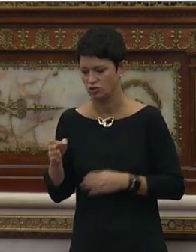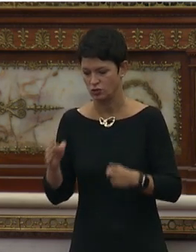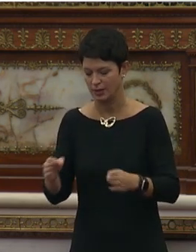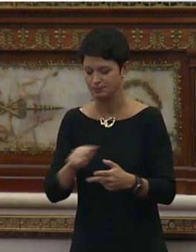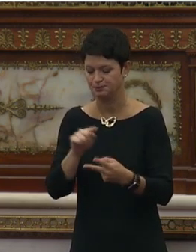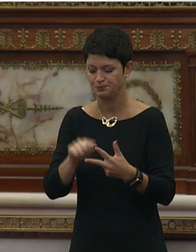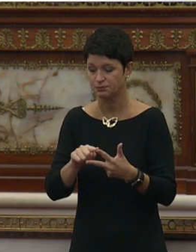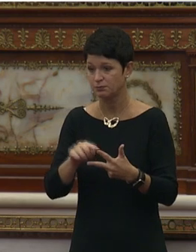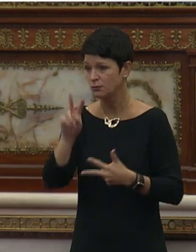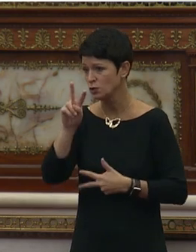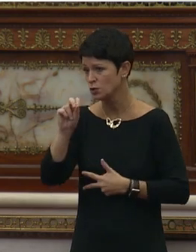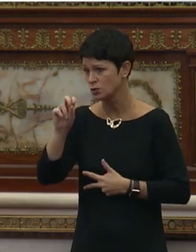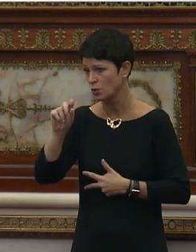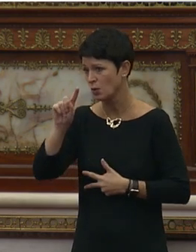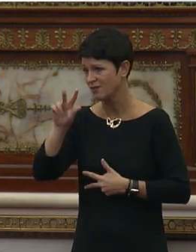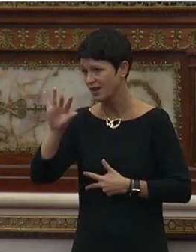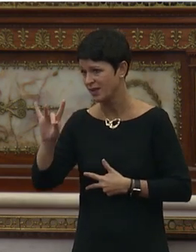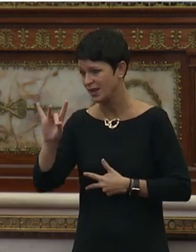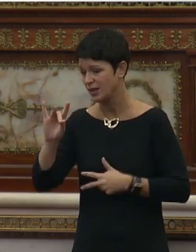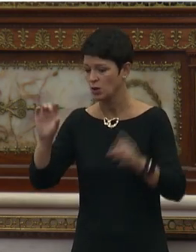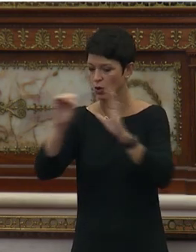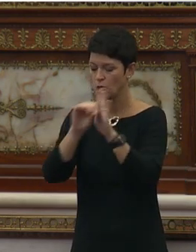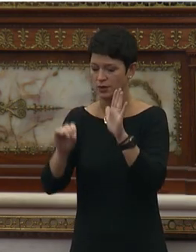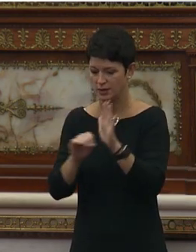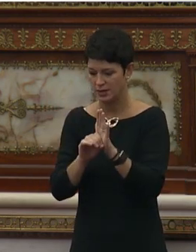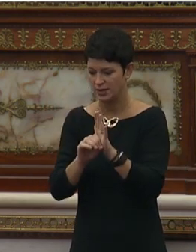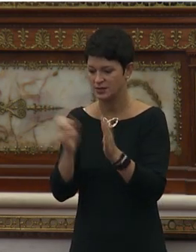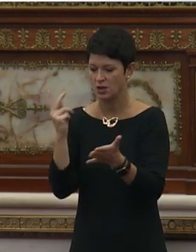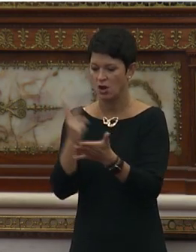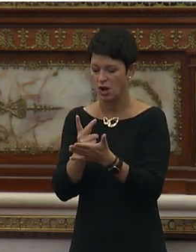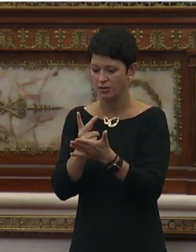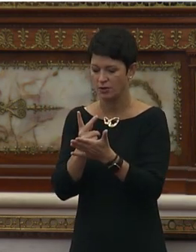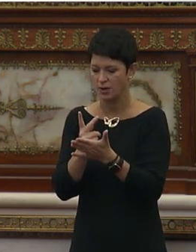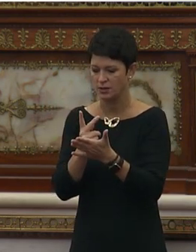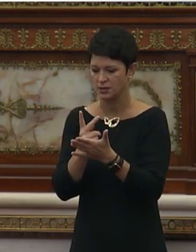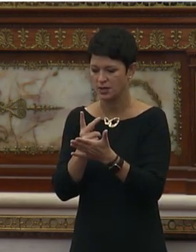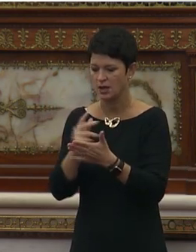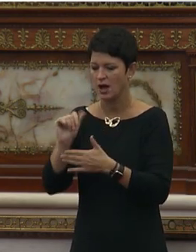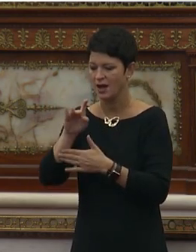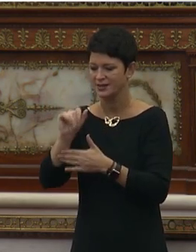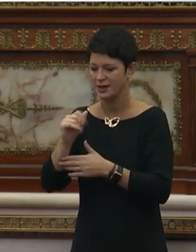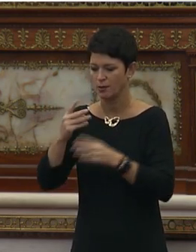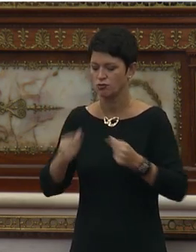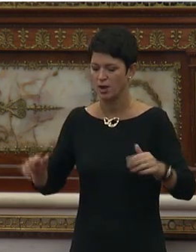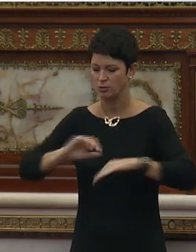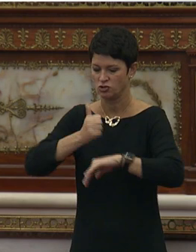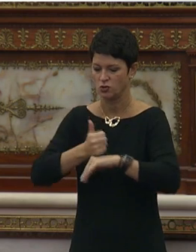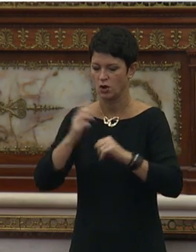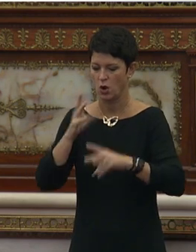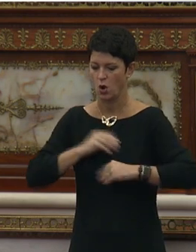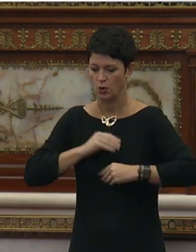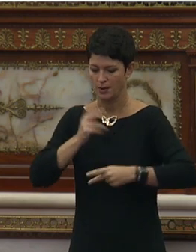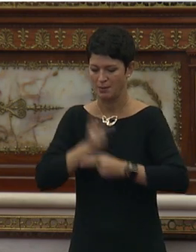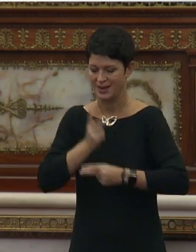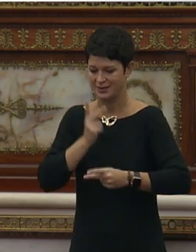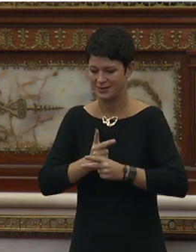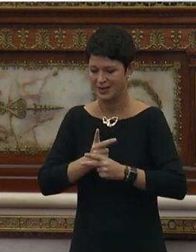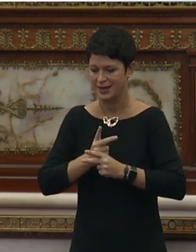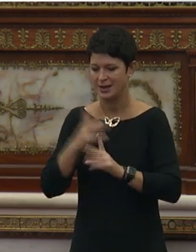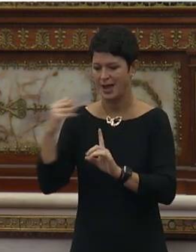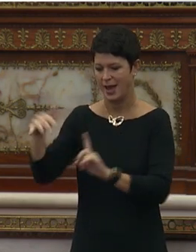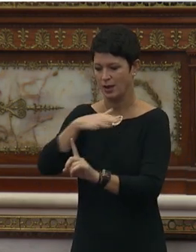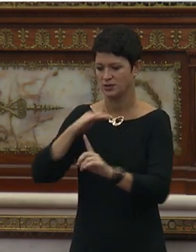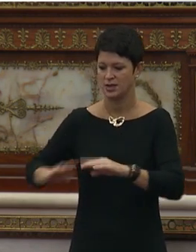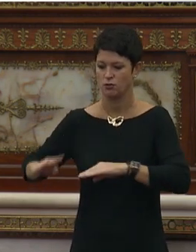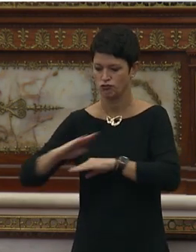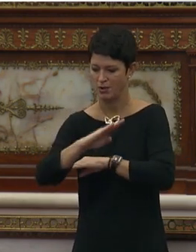And bill number 200158, entitled an ordinance authorizing Altera Properties to construct, own and maintain a proposed exterior building